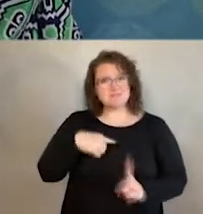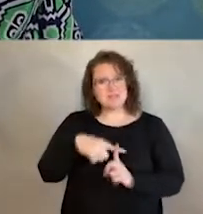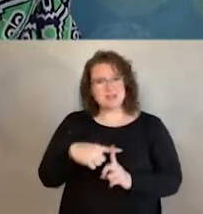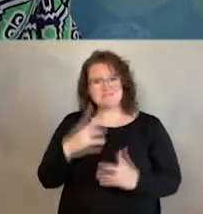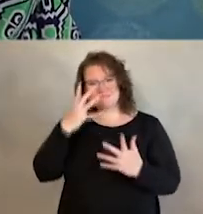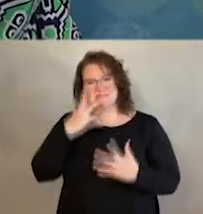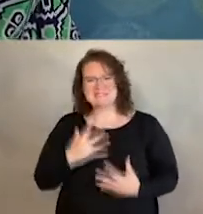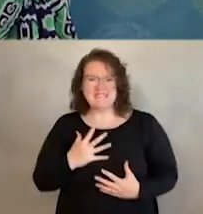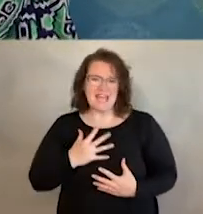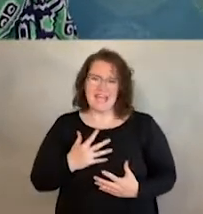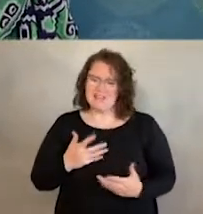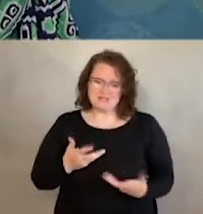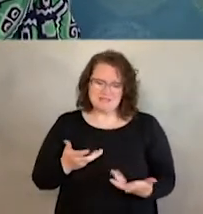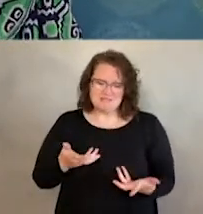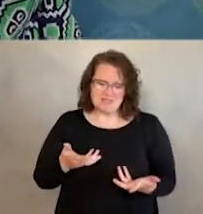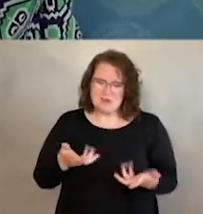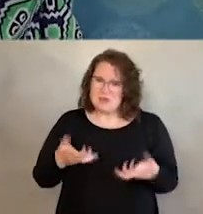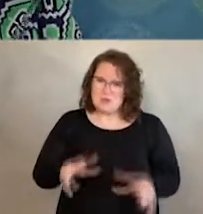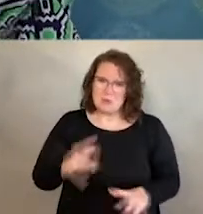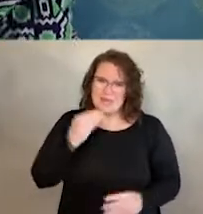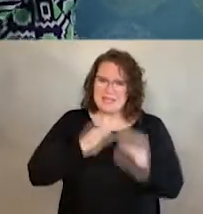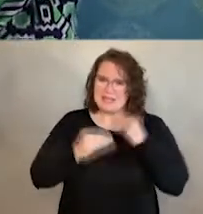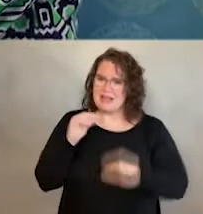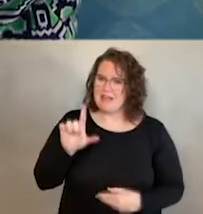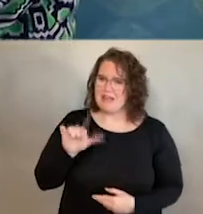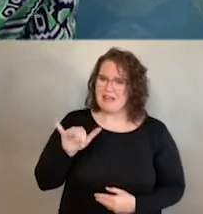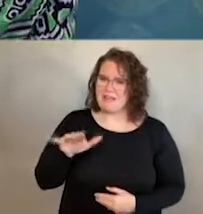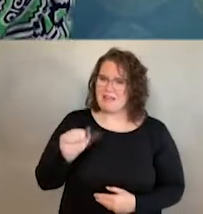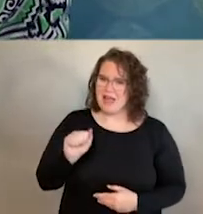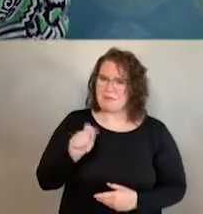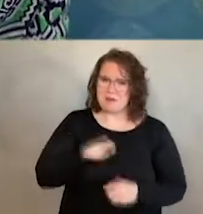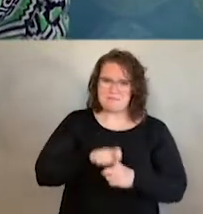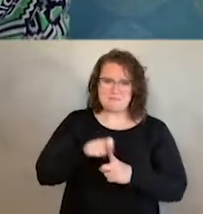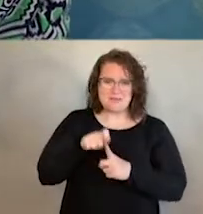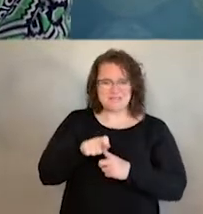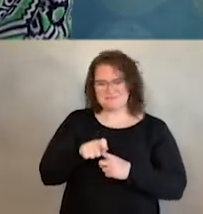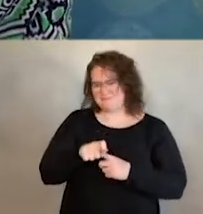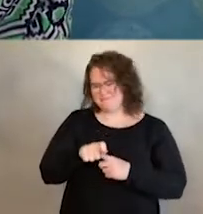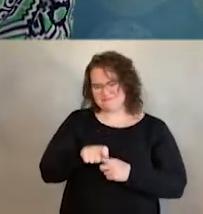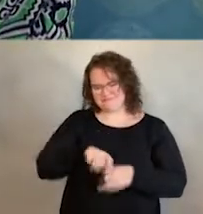that she loved to eat, but was just too afraid to eat them.